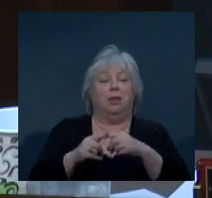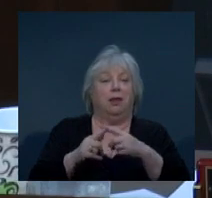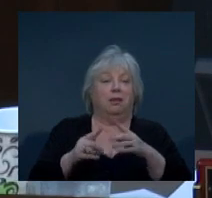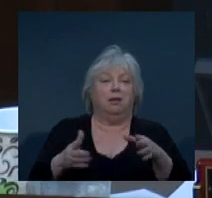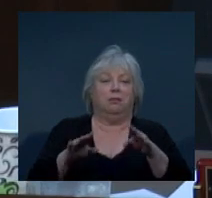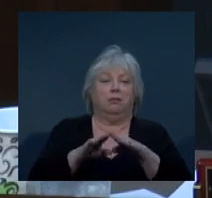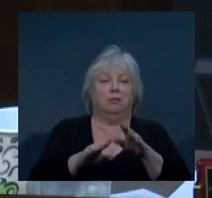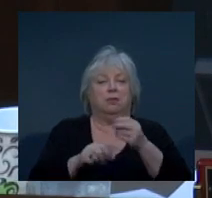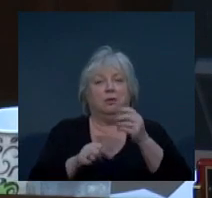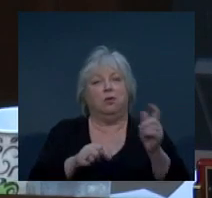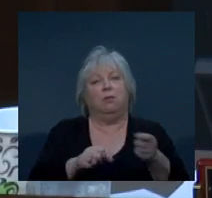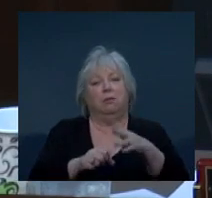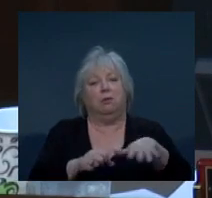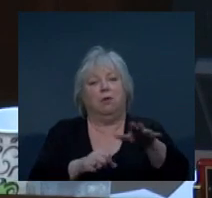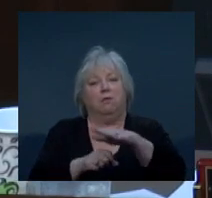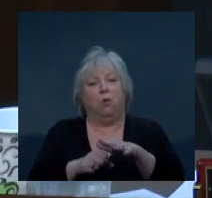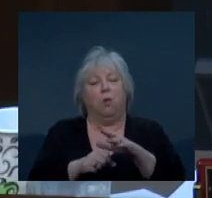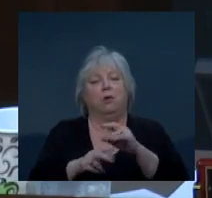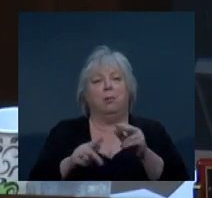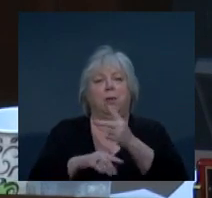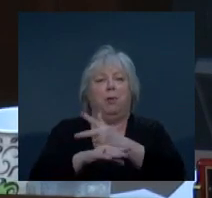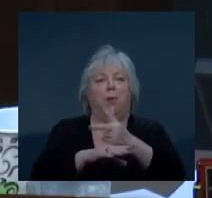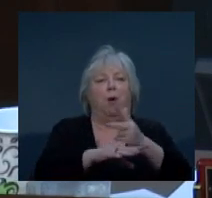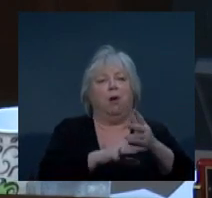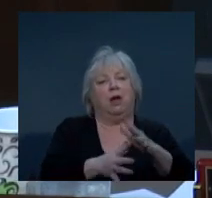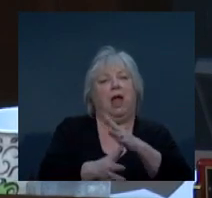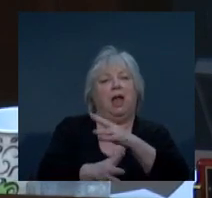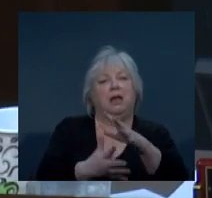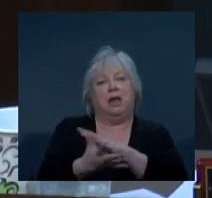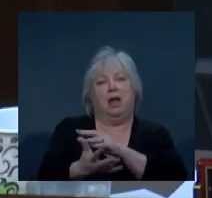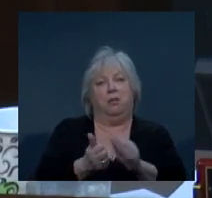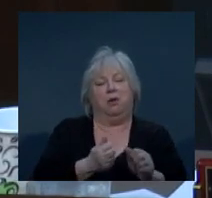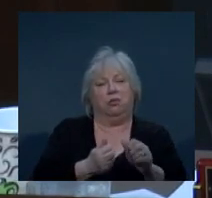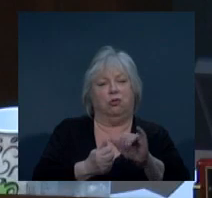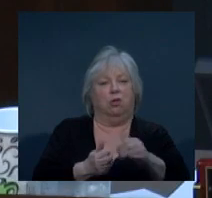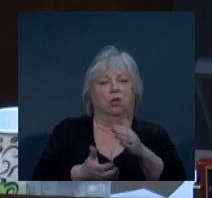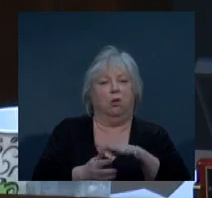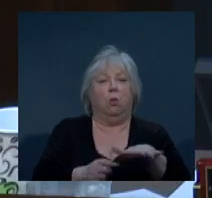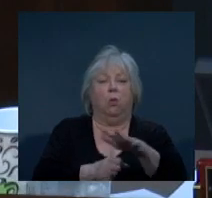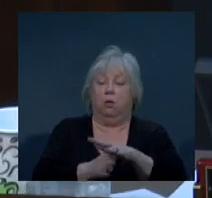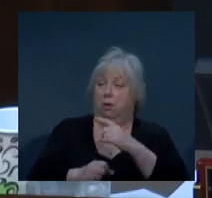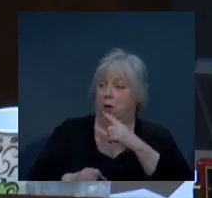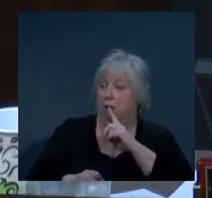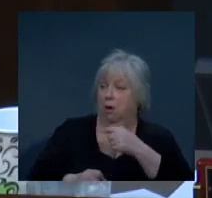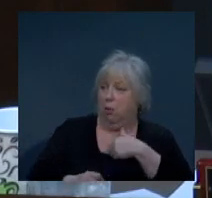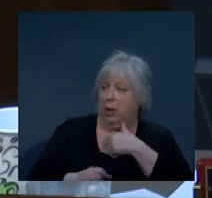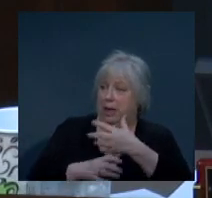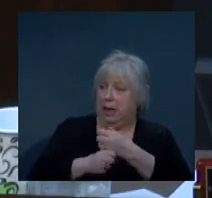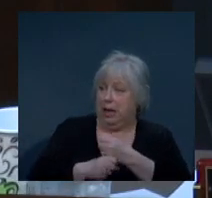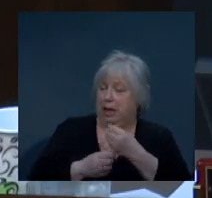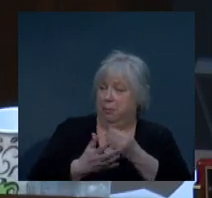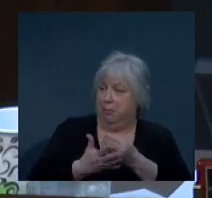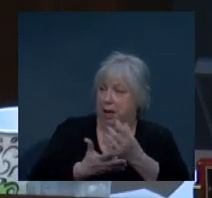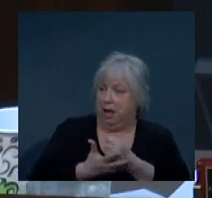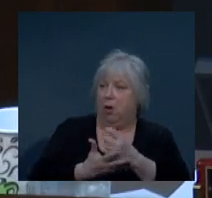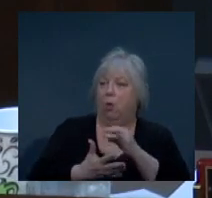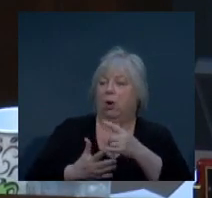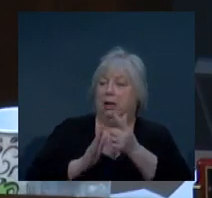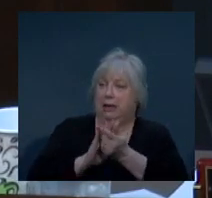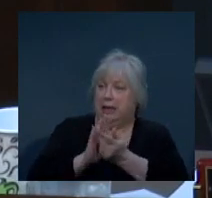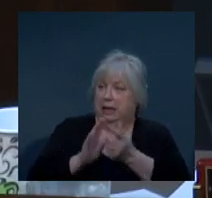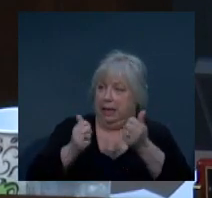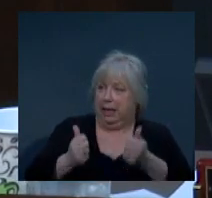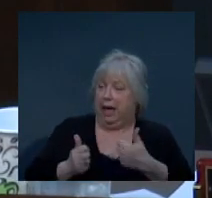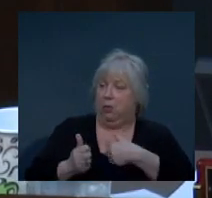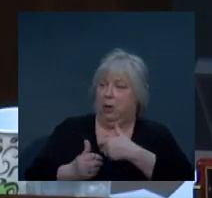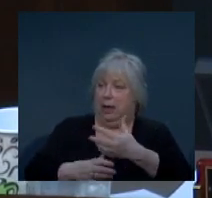parking on those golf courses. Are we getting the revenues from that? Are we able to? Can we legally get revenue from